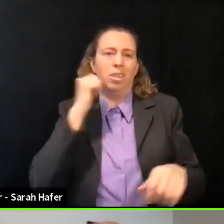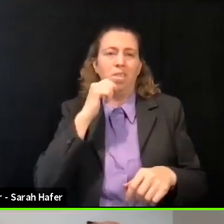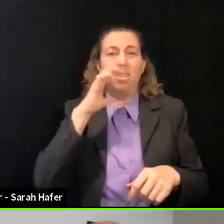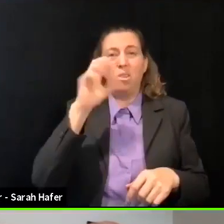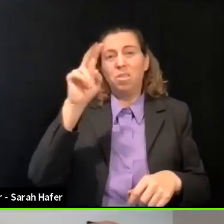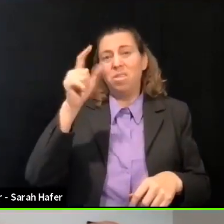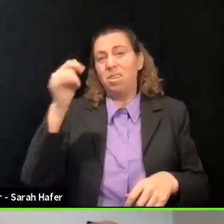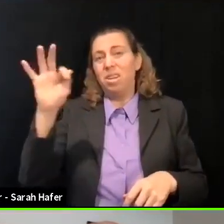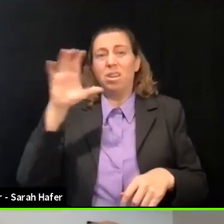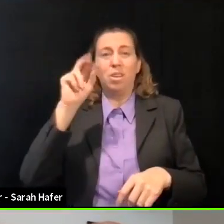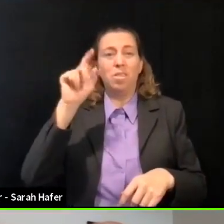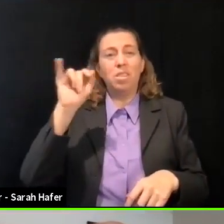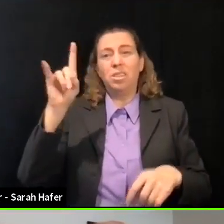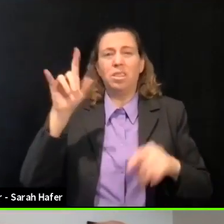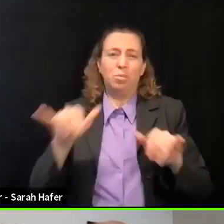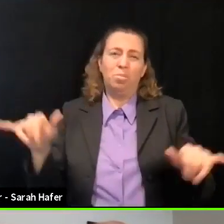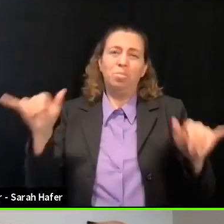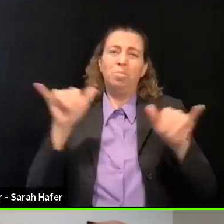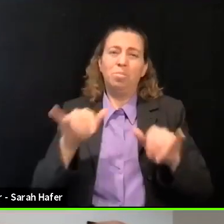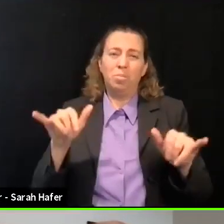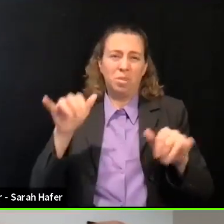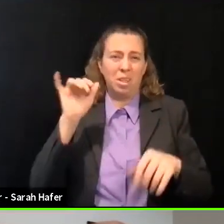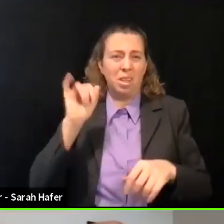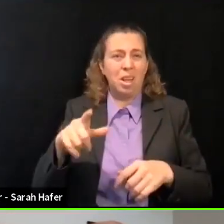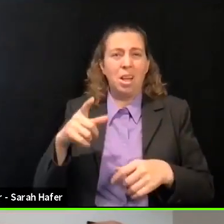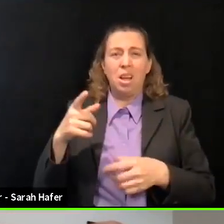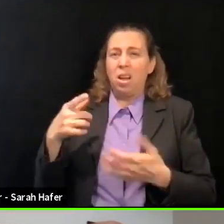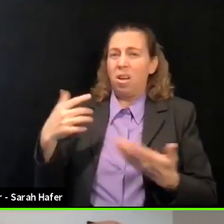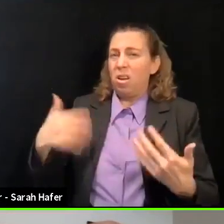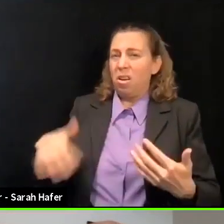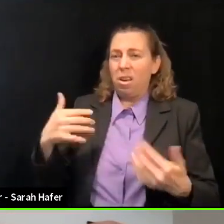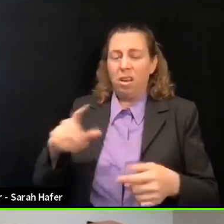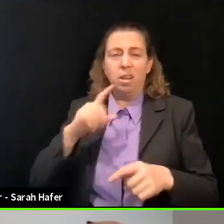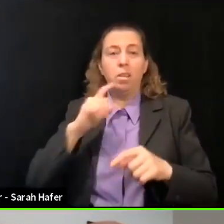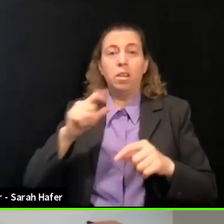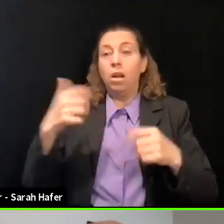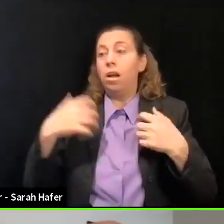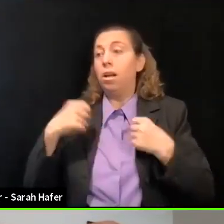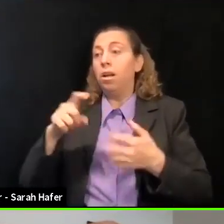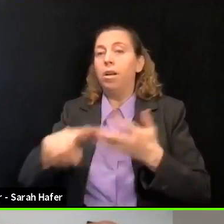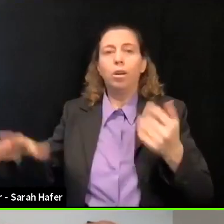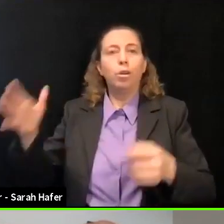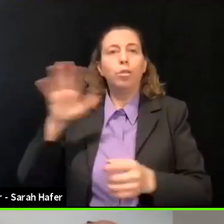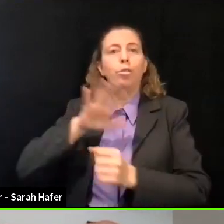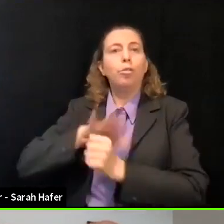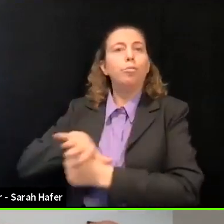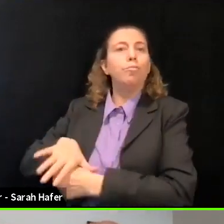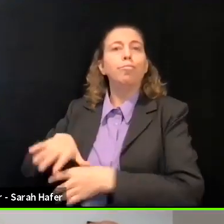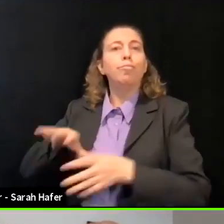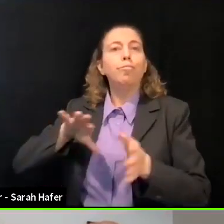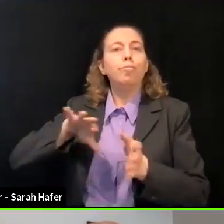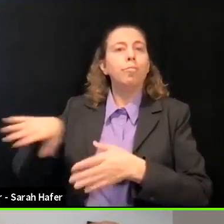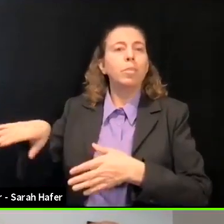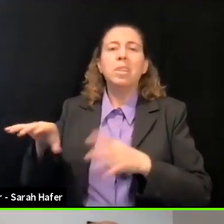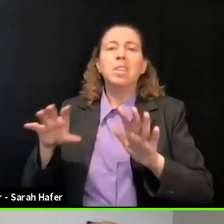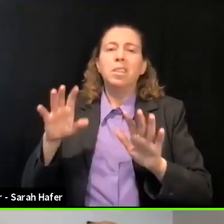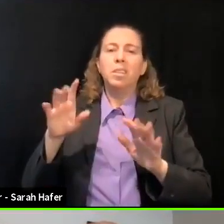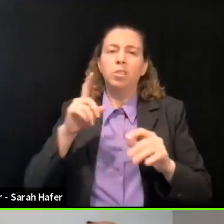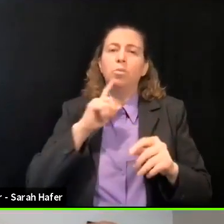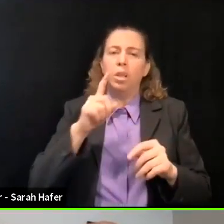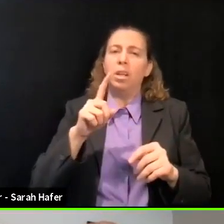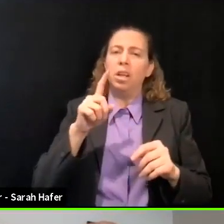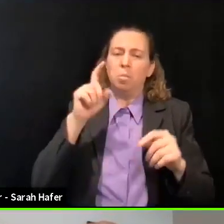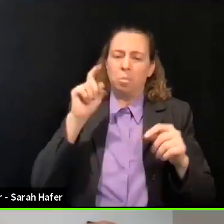be marginalized. And we have to name and claim our pain, right? But also find